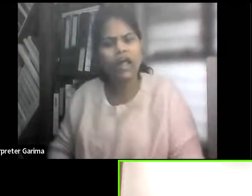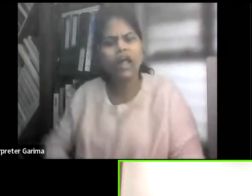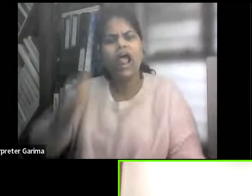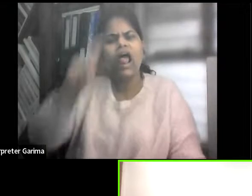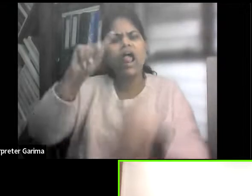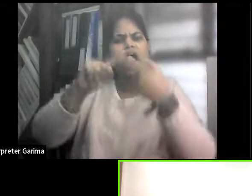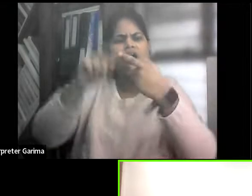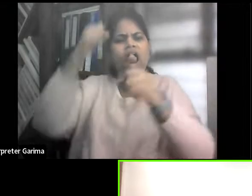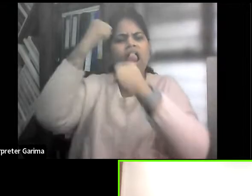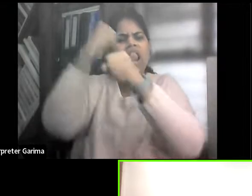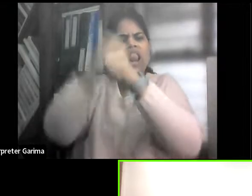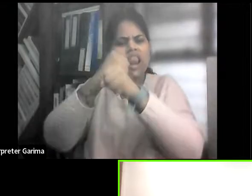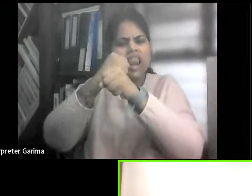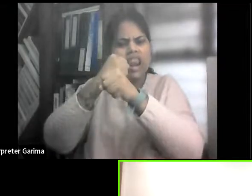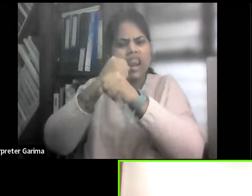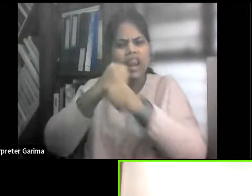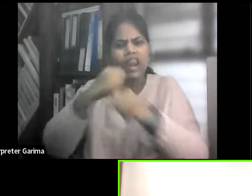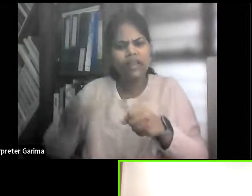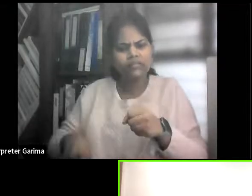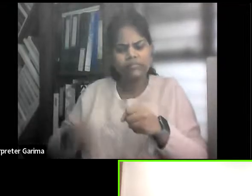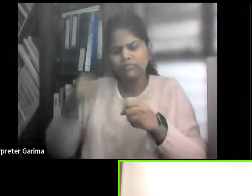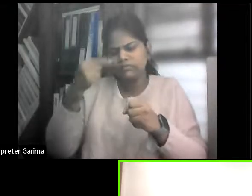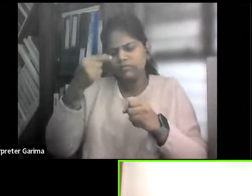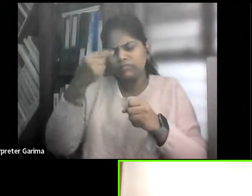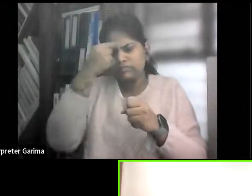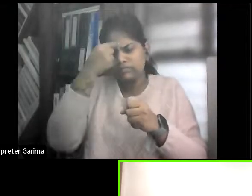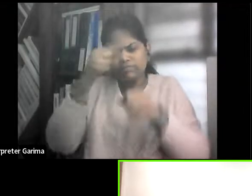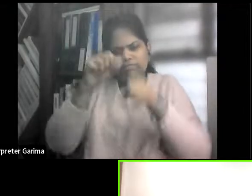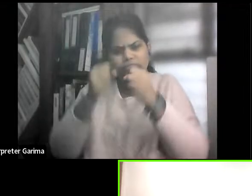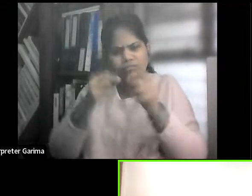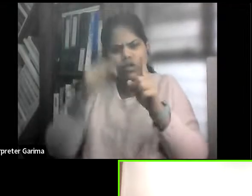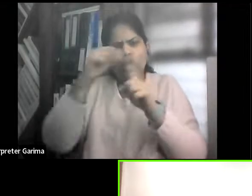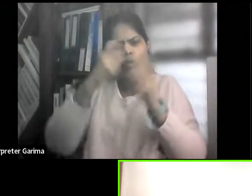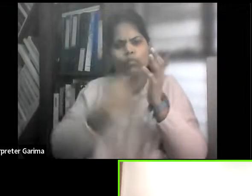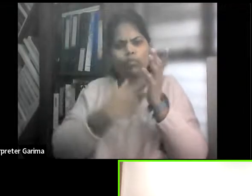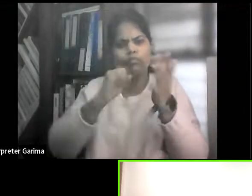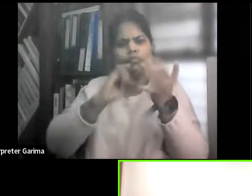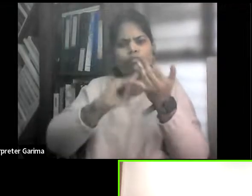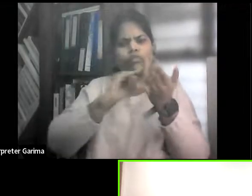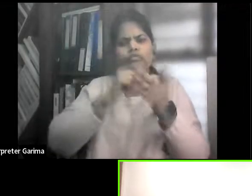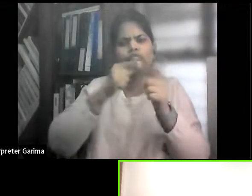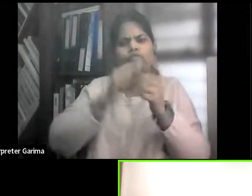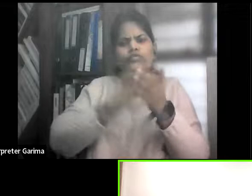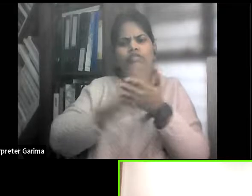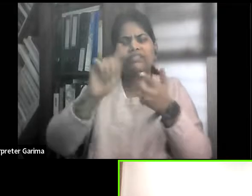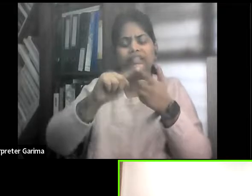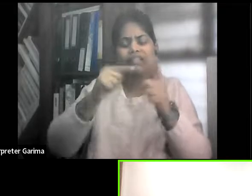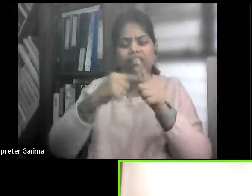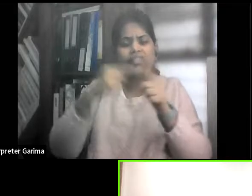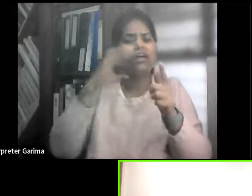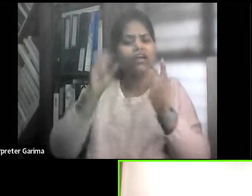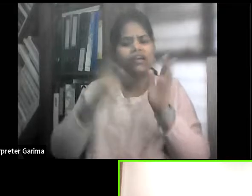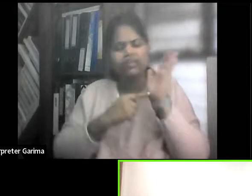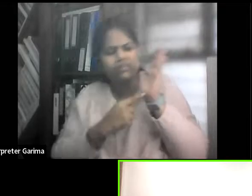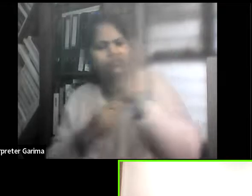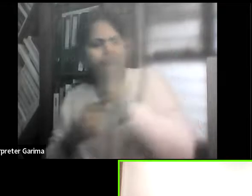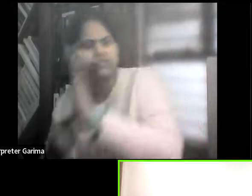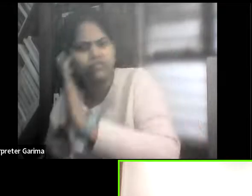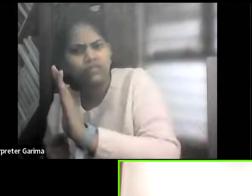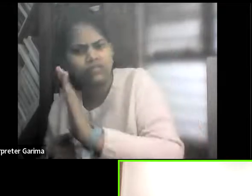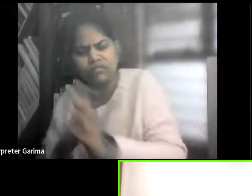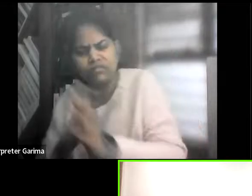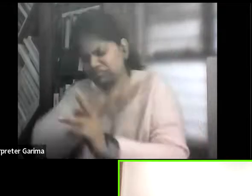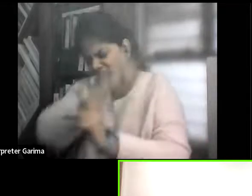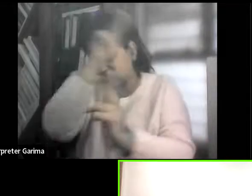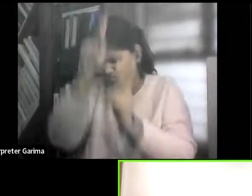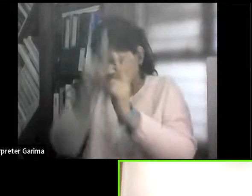foregrounds Chandran's crafty attempt to erase the perceptible difference between ability and disability by practicing perfection of movement